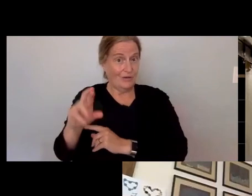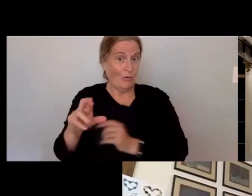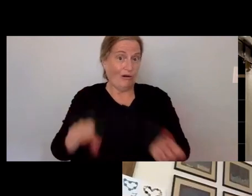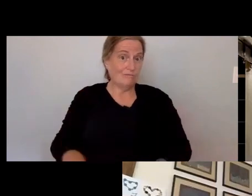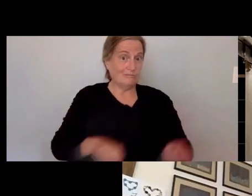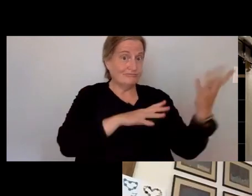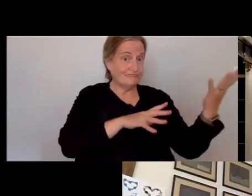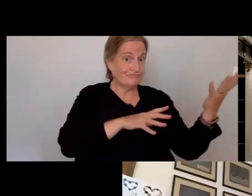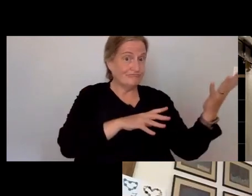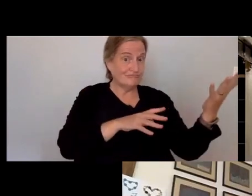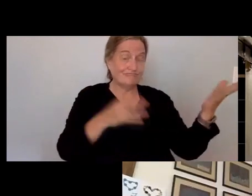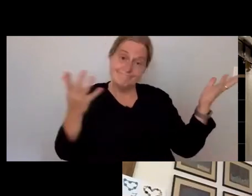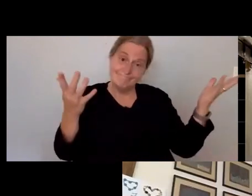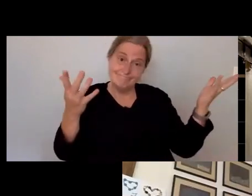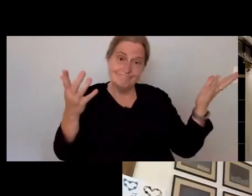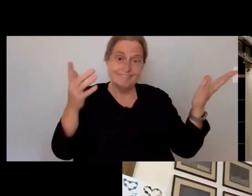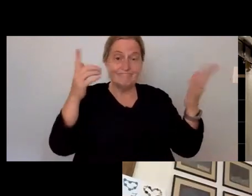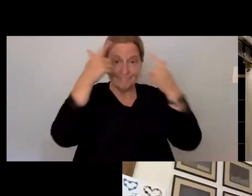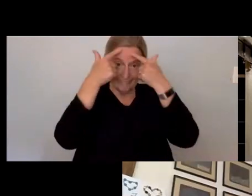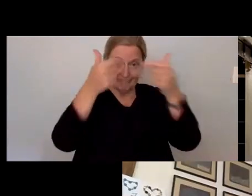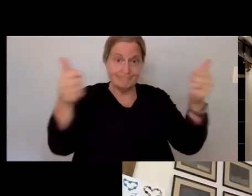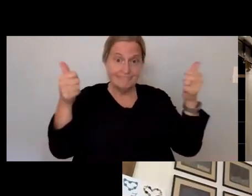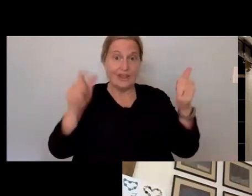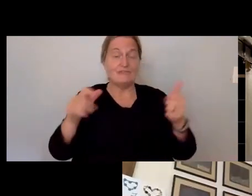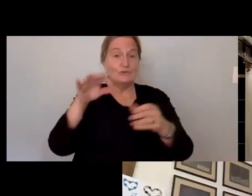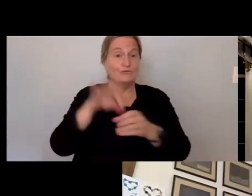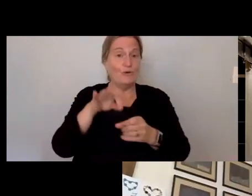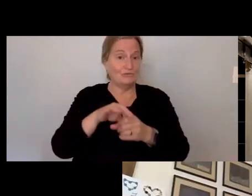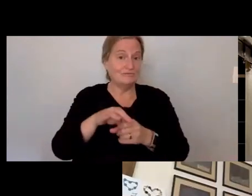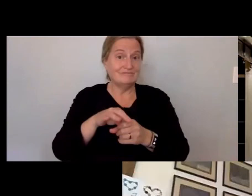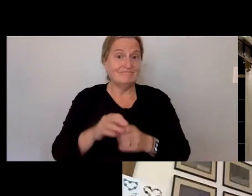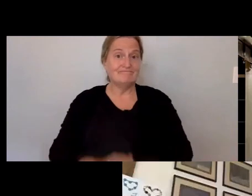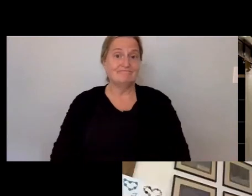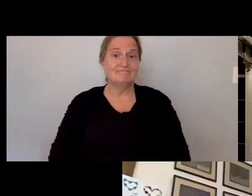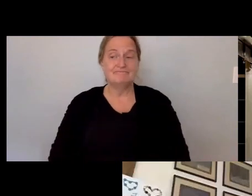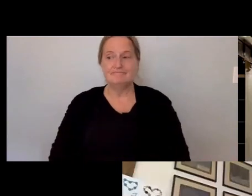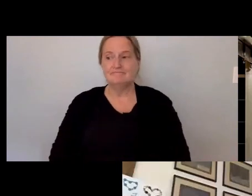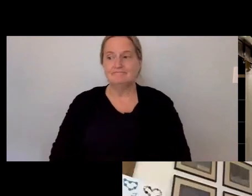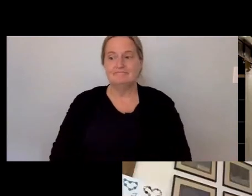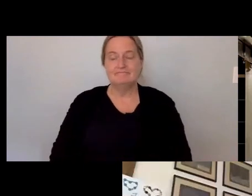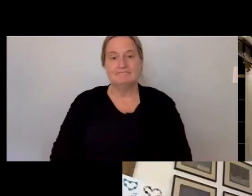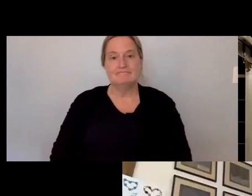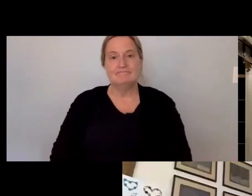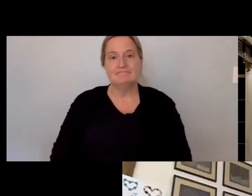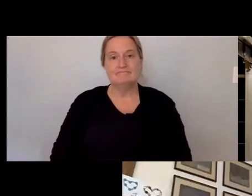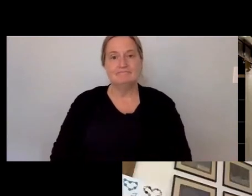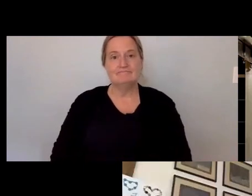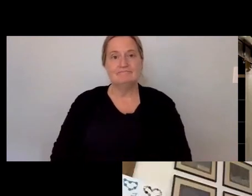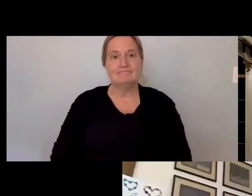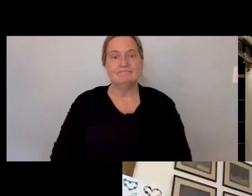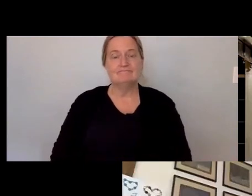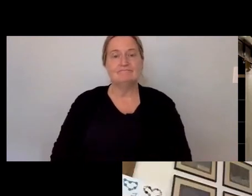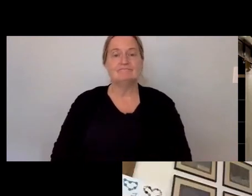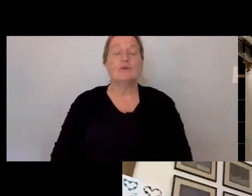listening to this program. Yeah, I believe that's very well said. Well, we're going to start wrapping up now. Thank you all